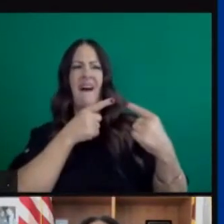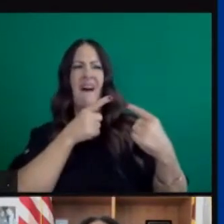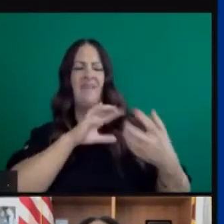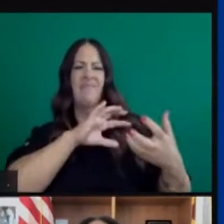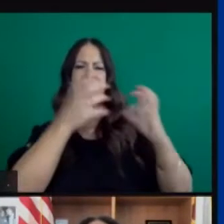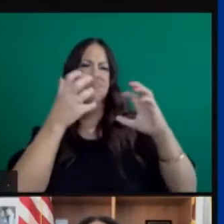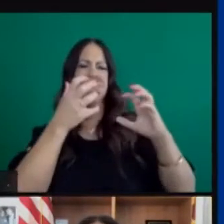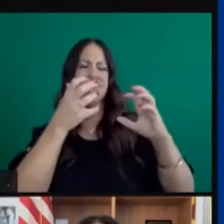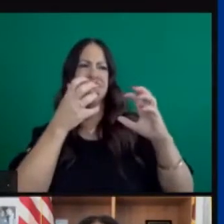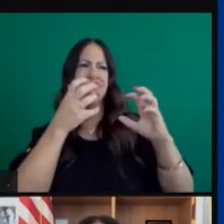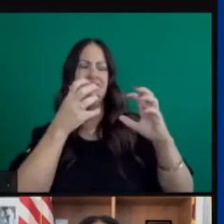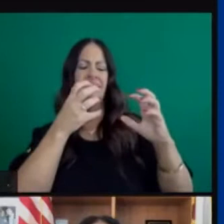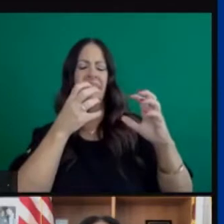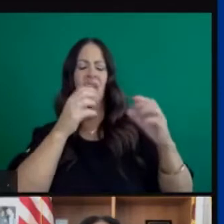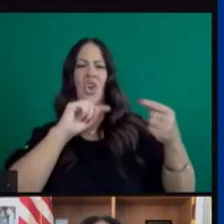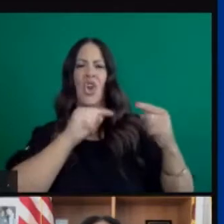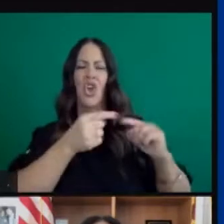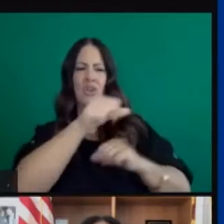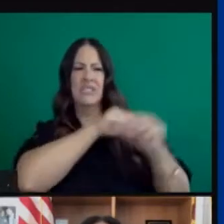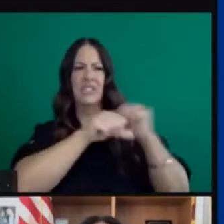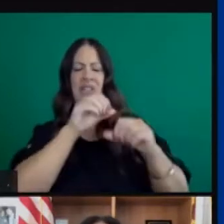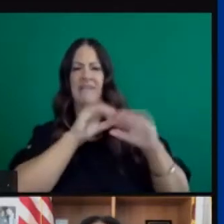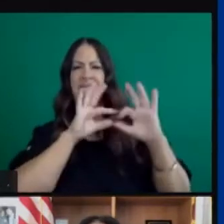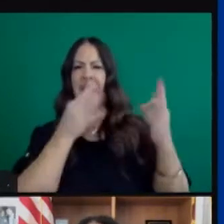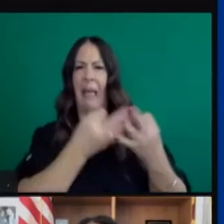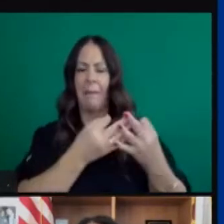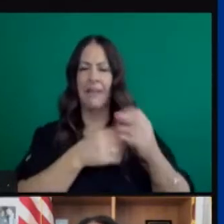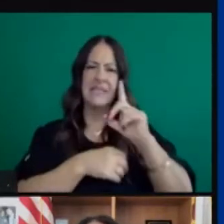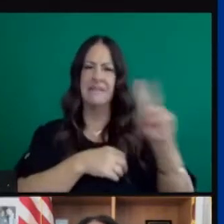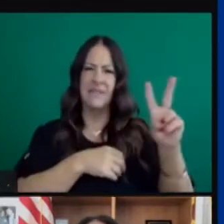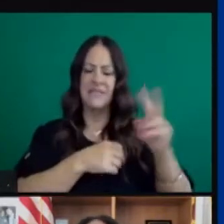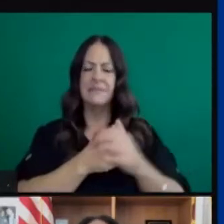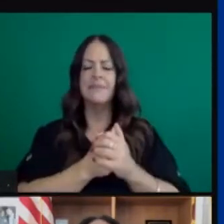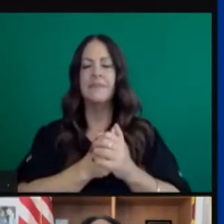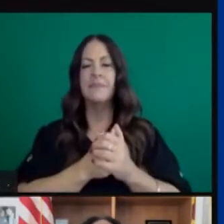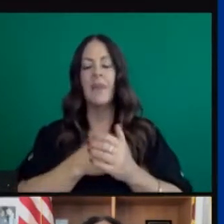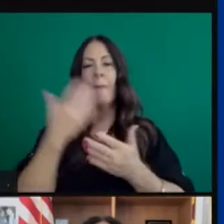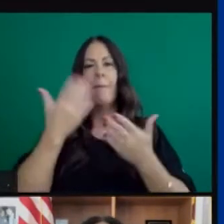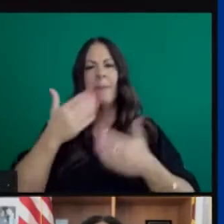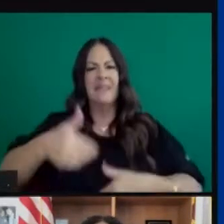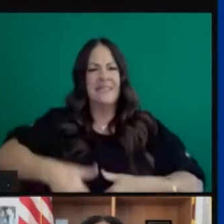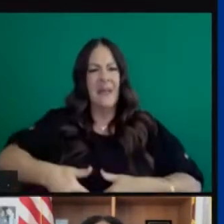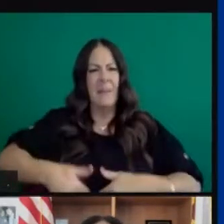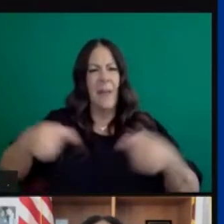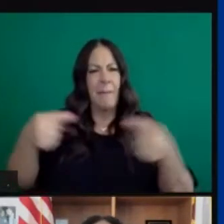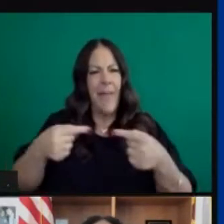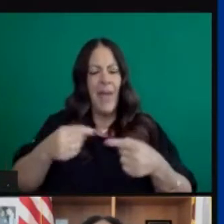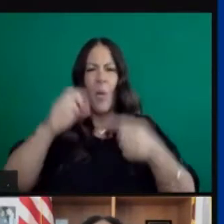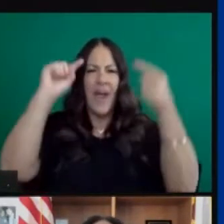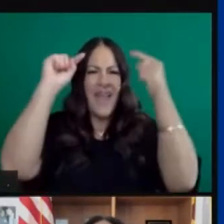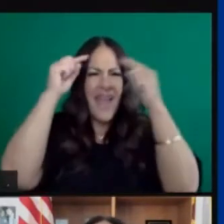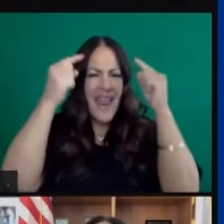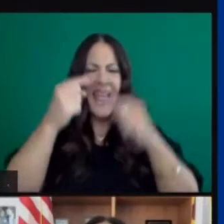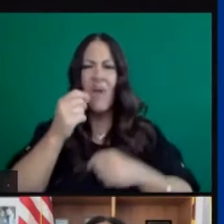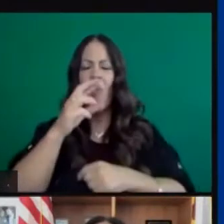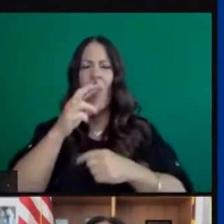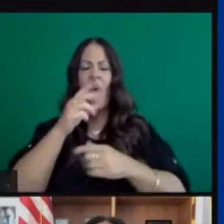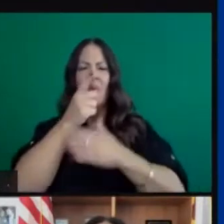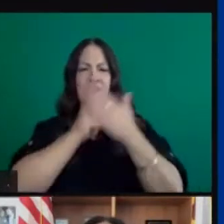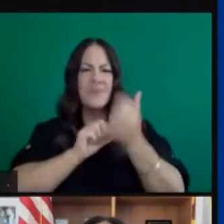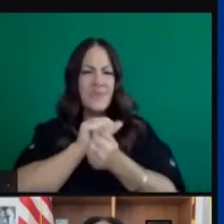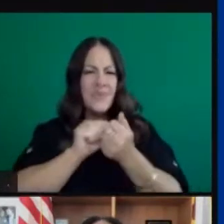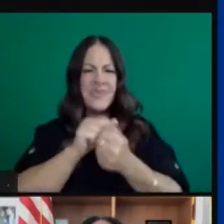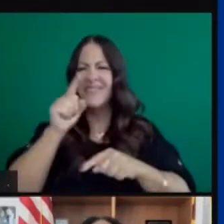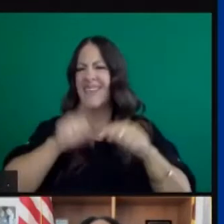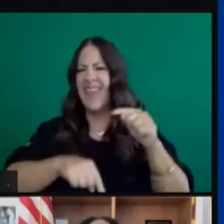However, health conditions like headaches or abdominal pain or digestive difficulties, things like increased